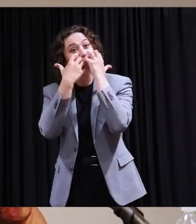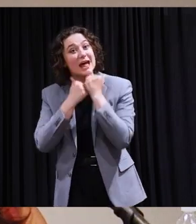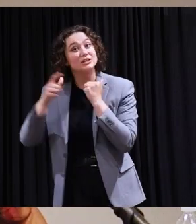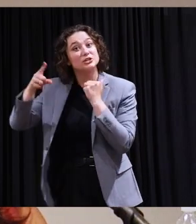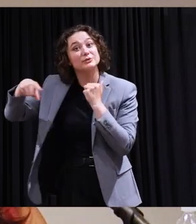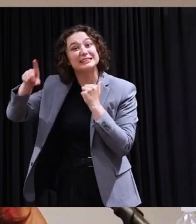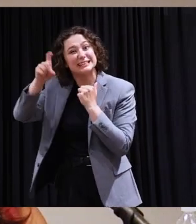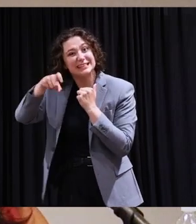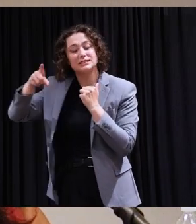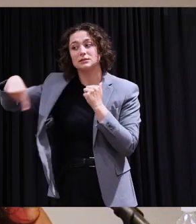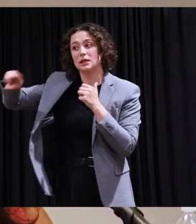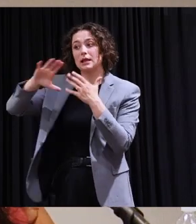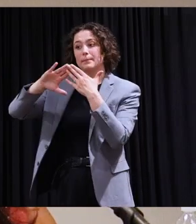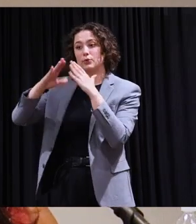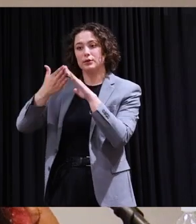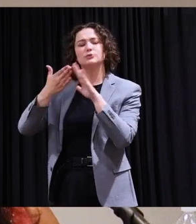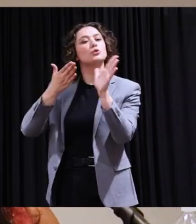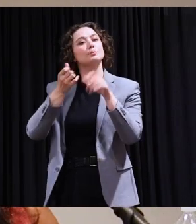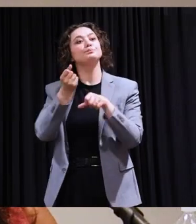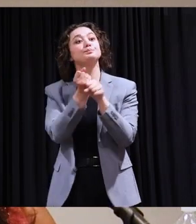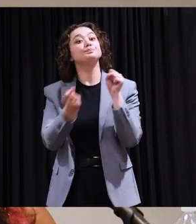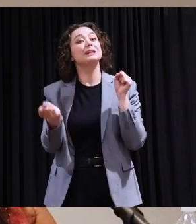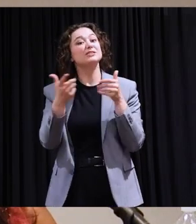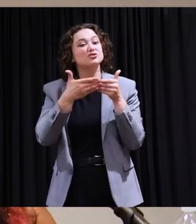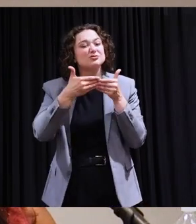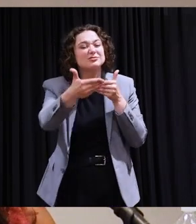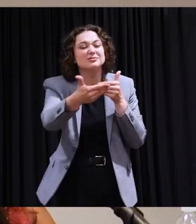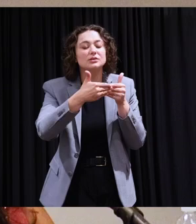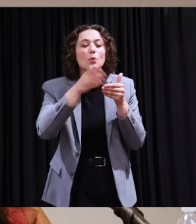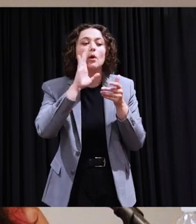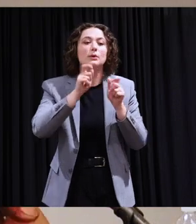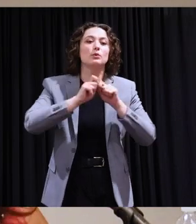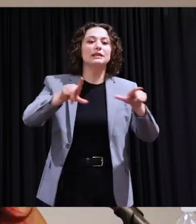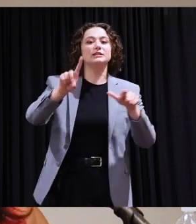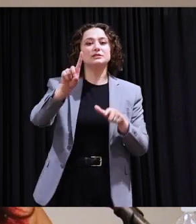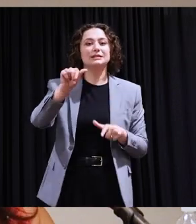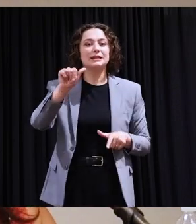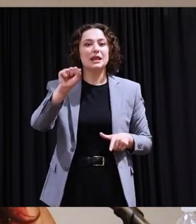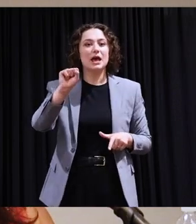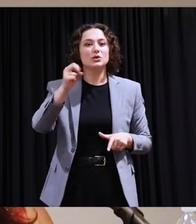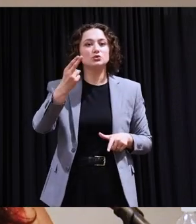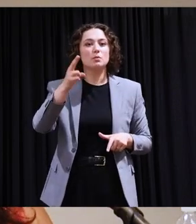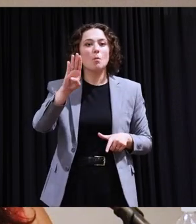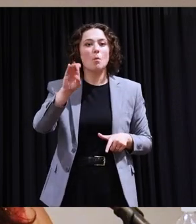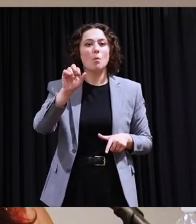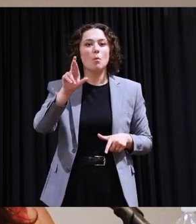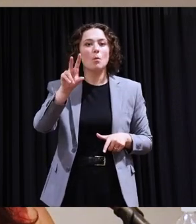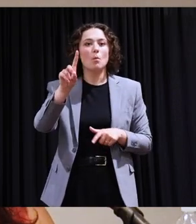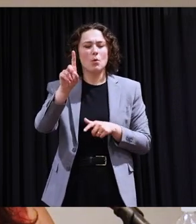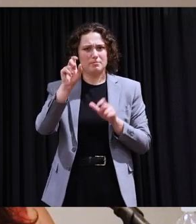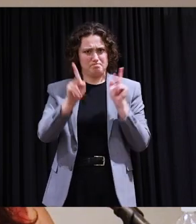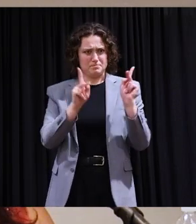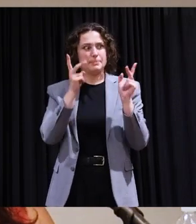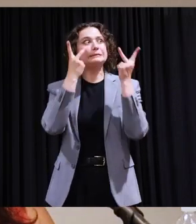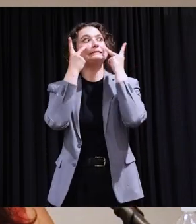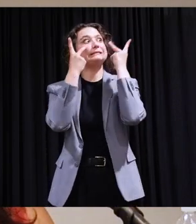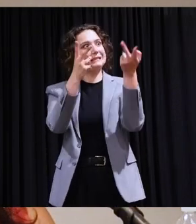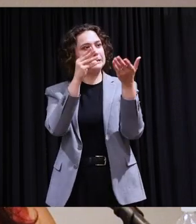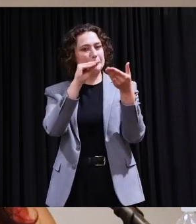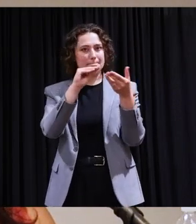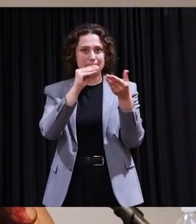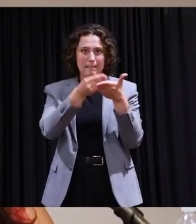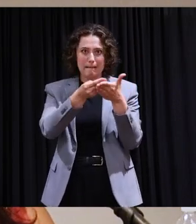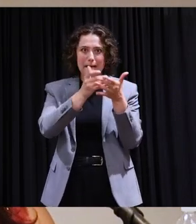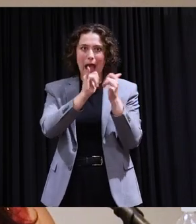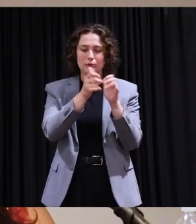in the next year, we'll be releasing dashboards so that communities have an opportunity to see how the money's being invested, seeing how things are